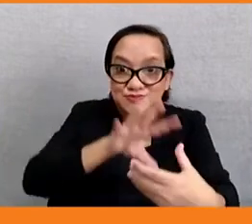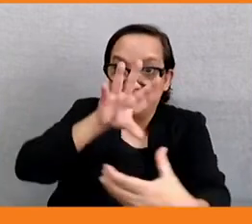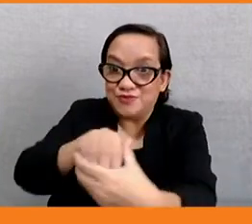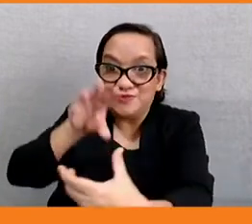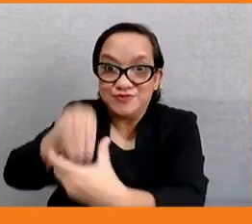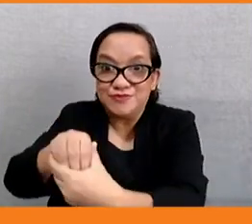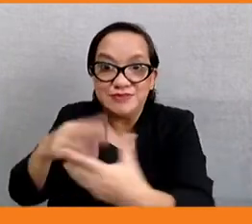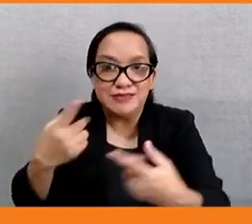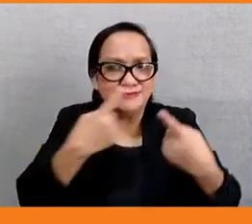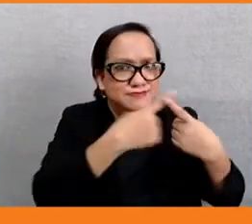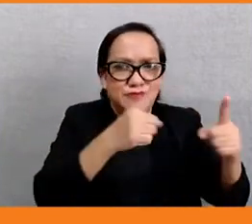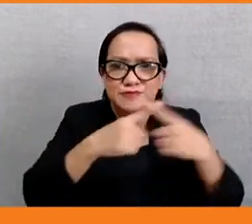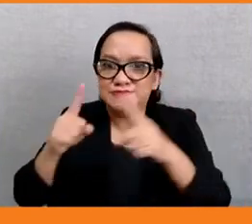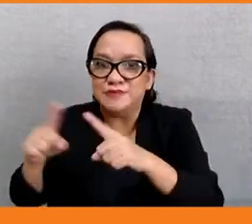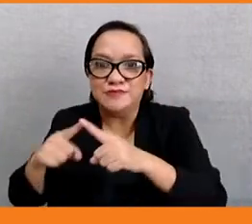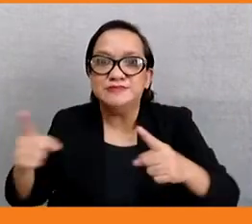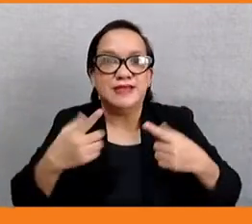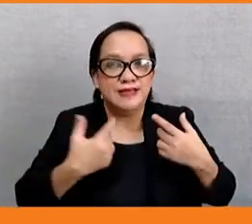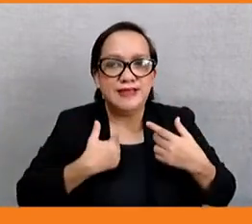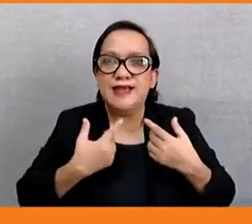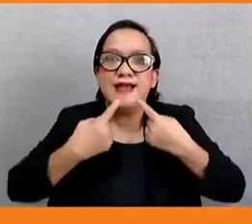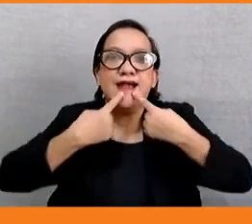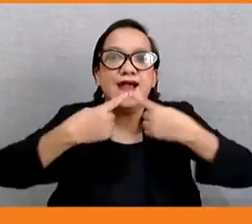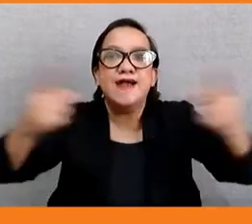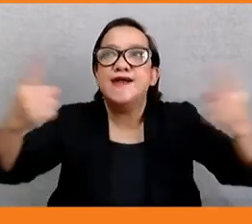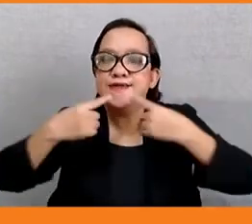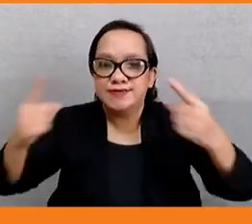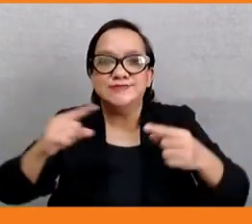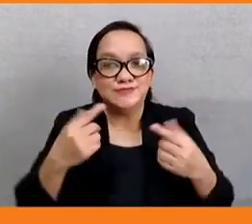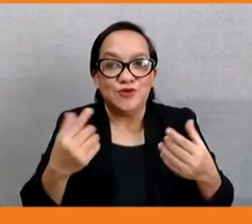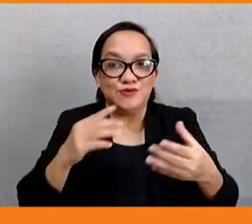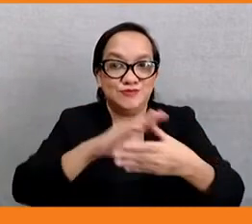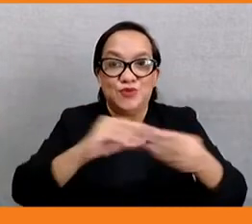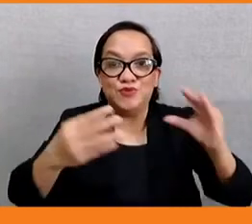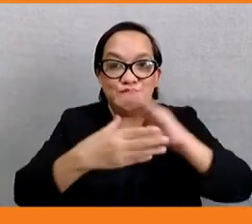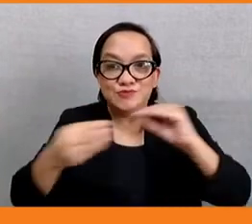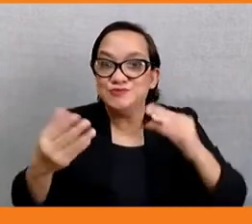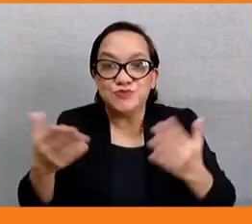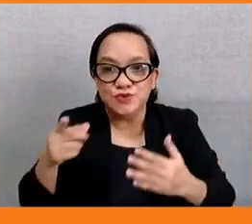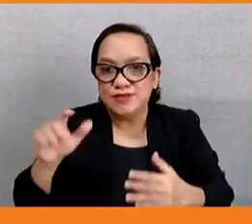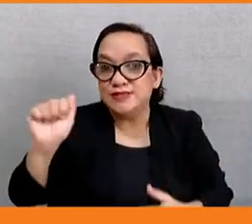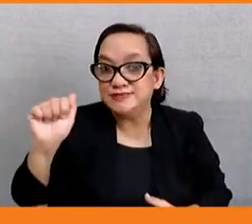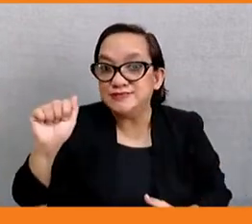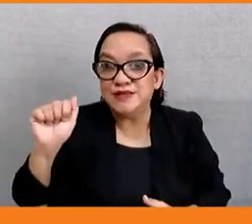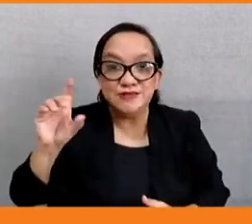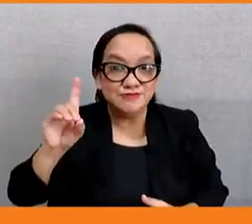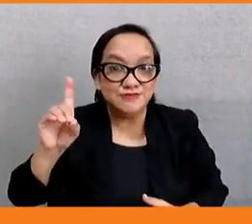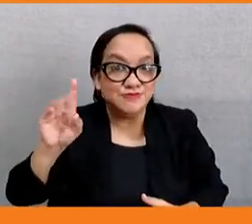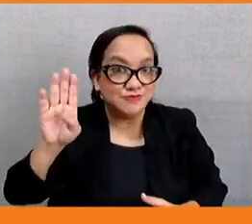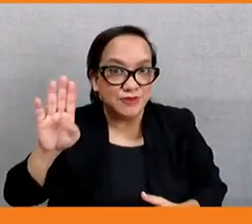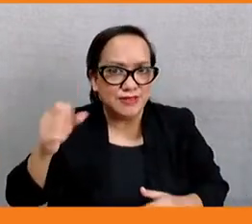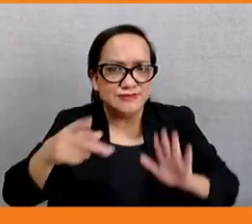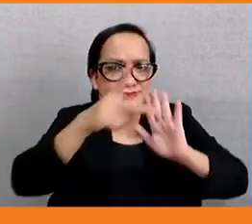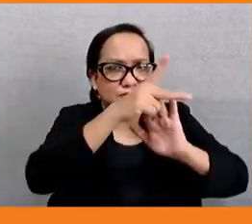were several reversals and failures of the ADB policies in the agriculture sector and several